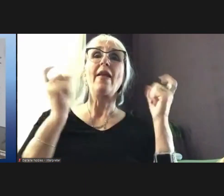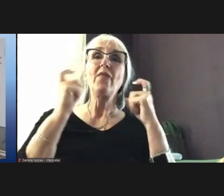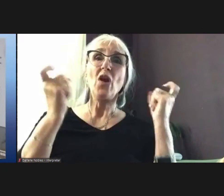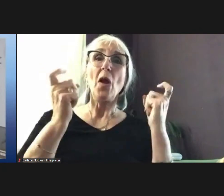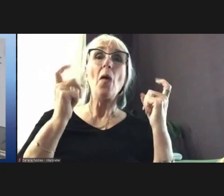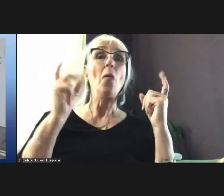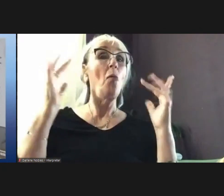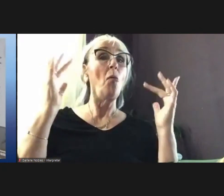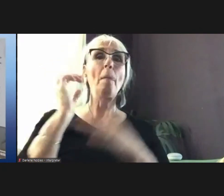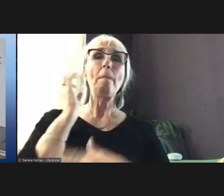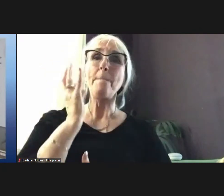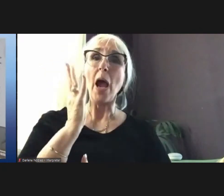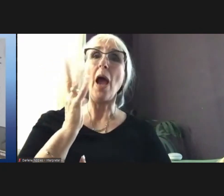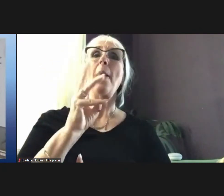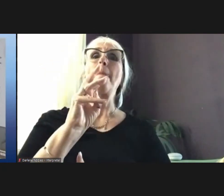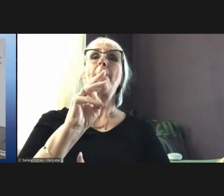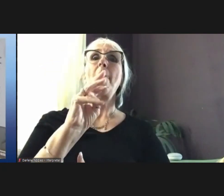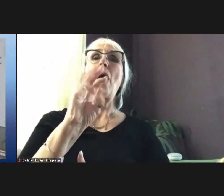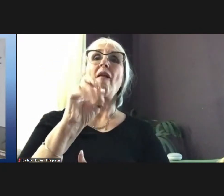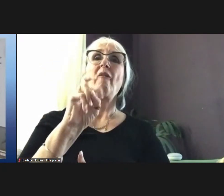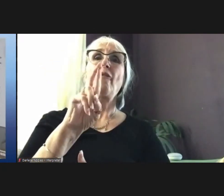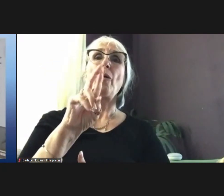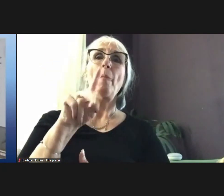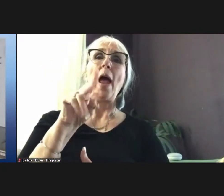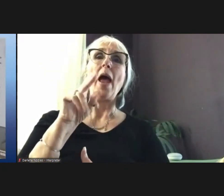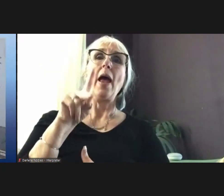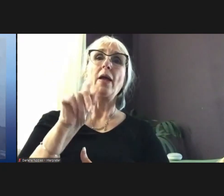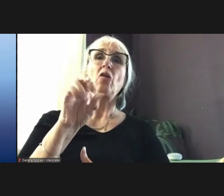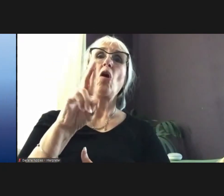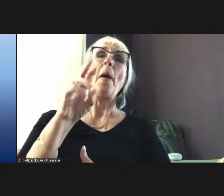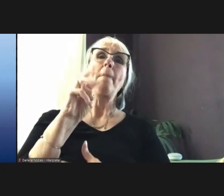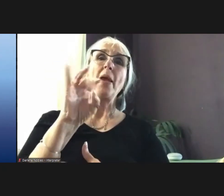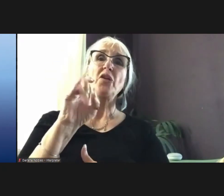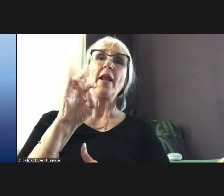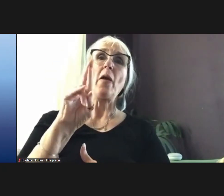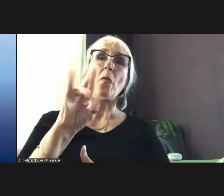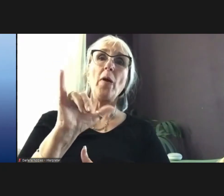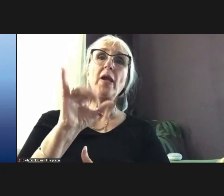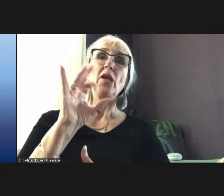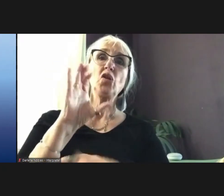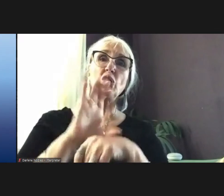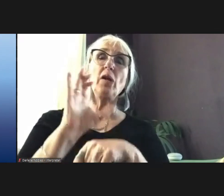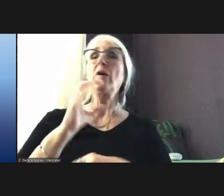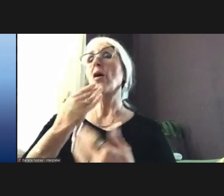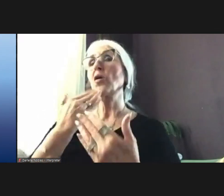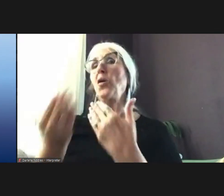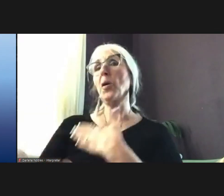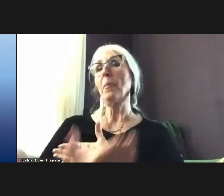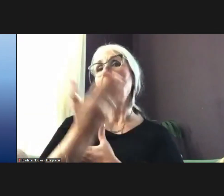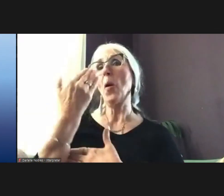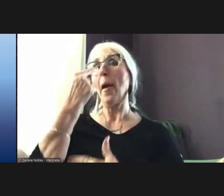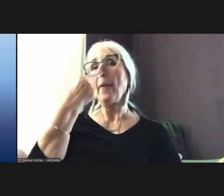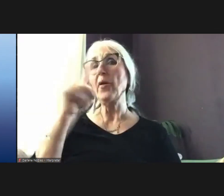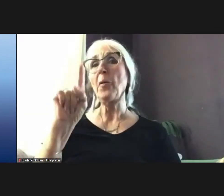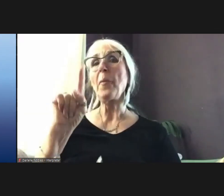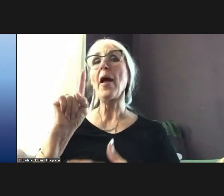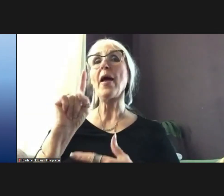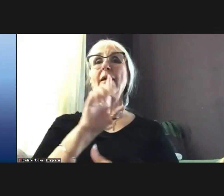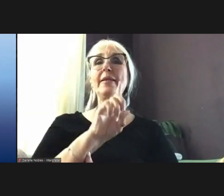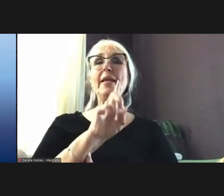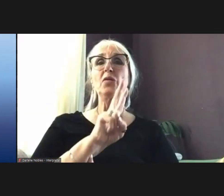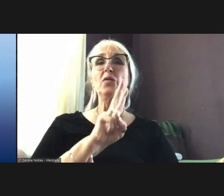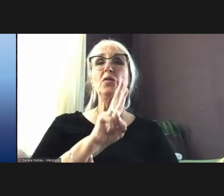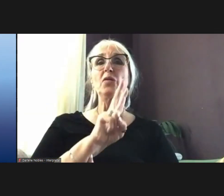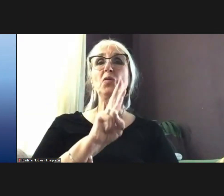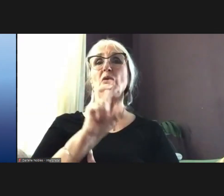Chapel Missionary Baptist Church. Good morning, and Judge, if you don't mind, we can do D2 and D3 together.